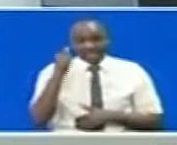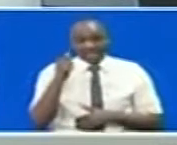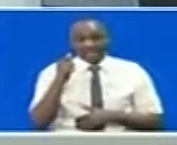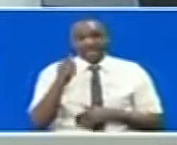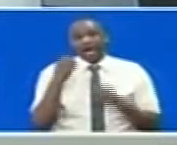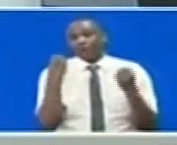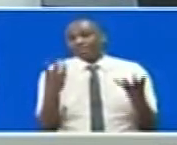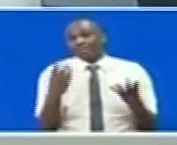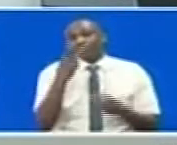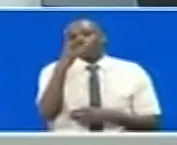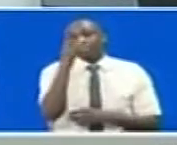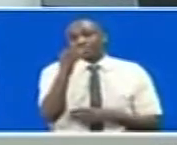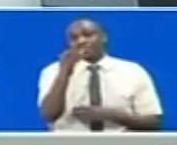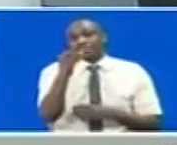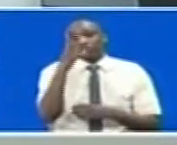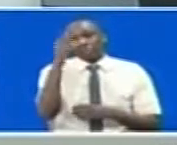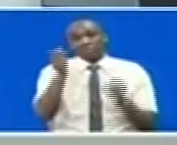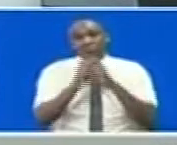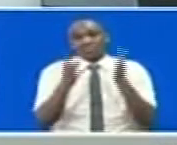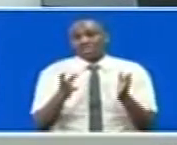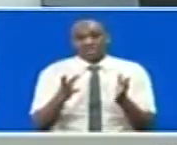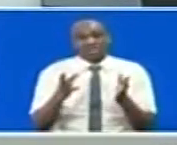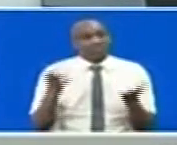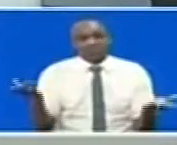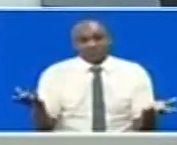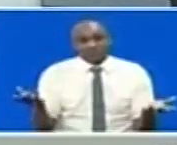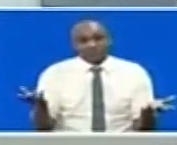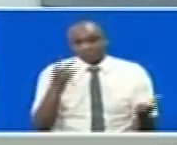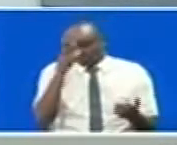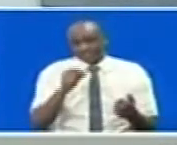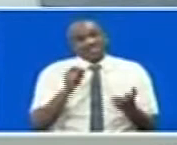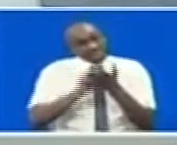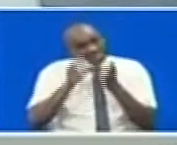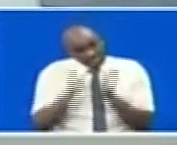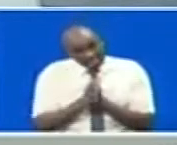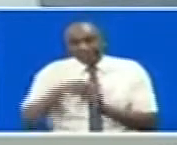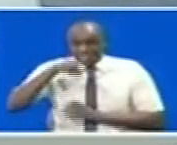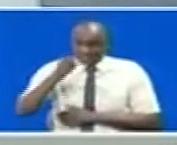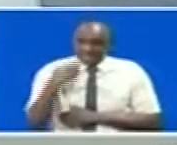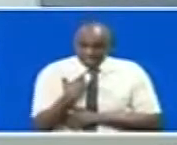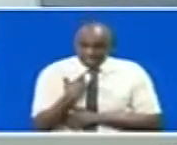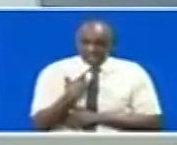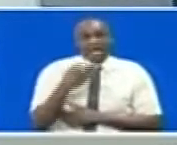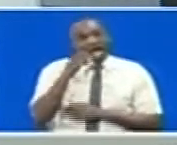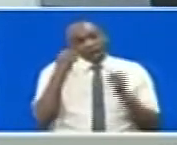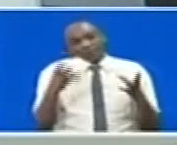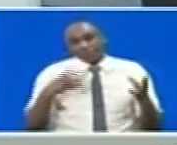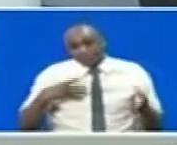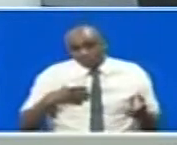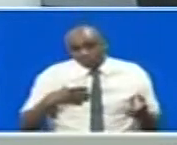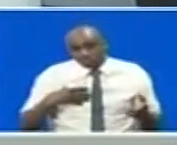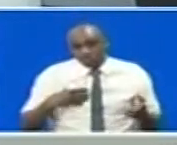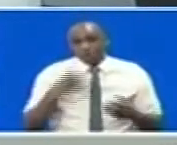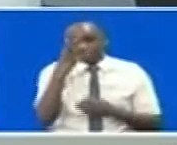at that number. Extremely humble. 20 cabinet ministers, cabinet secretaries as we call them now, for a population of, what, around